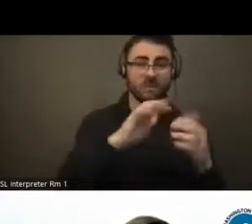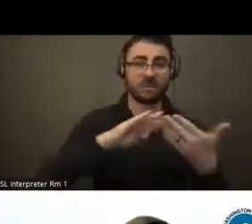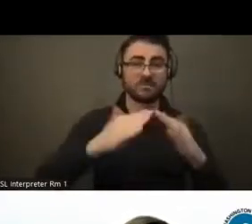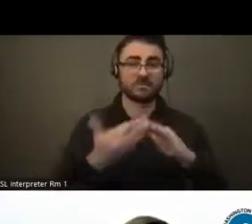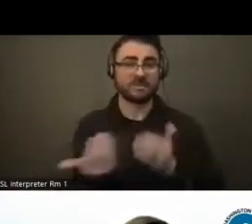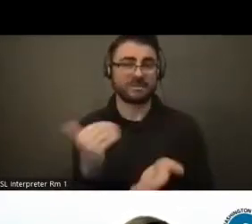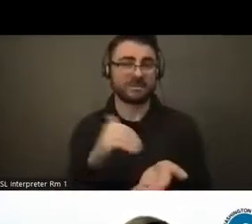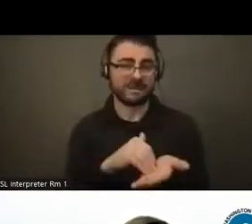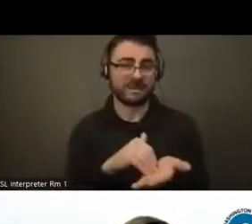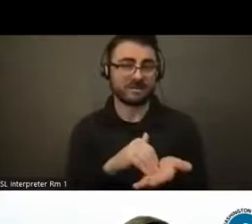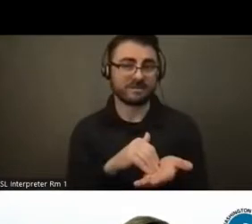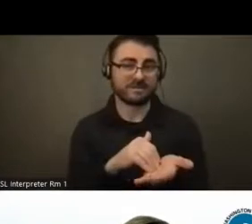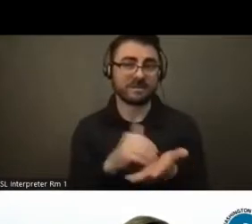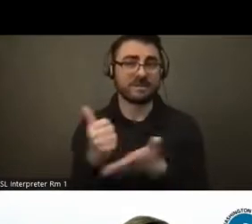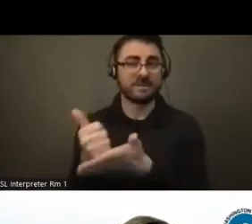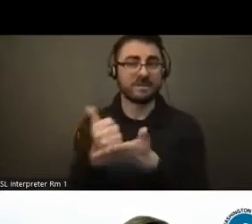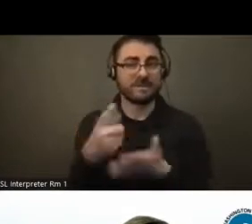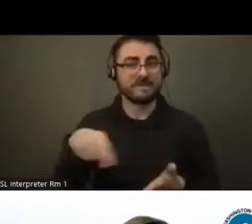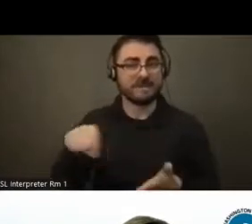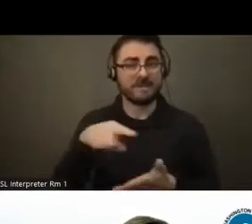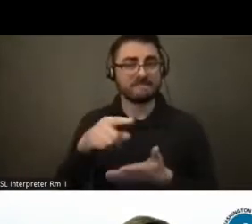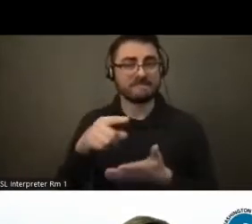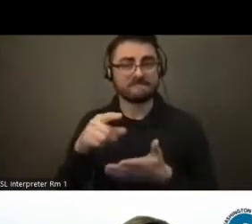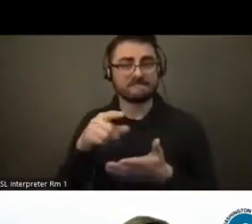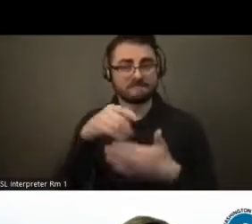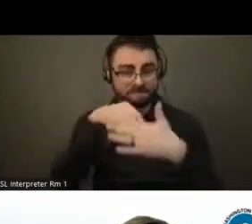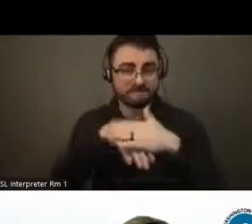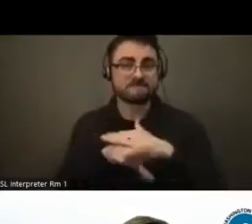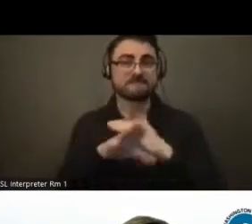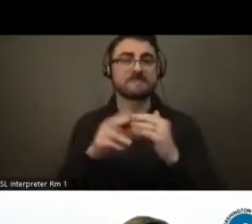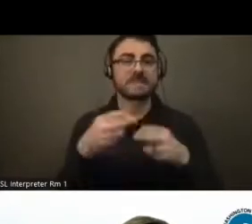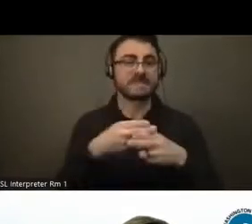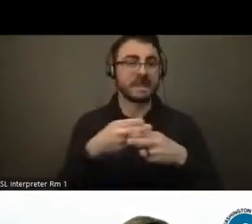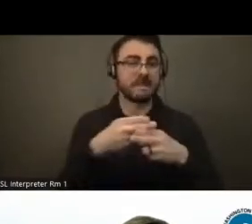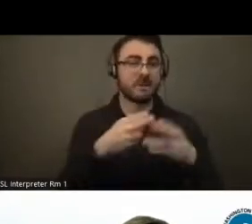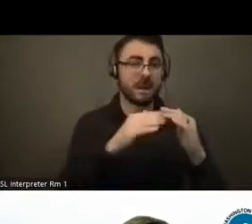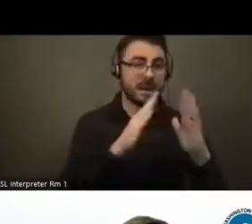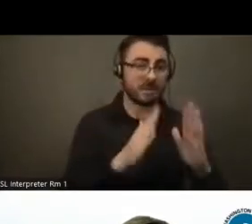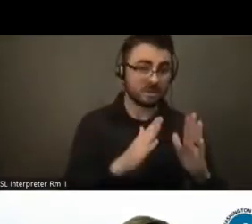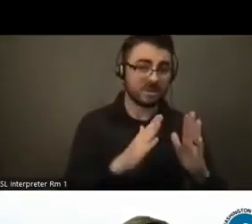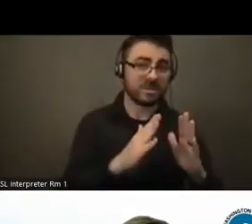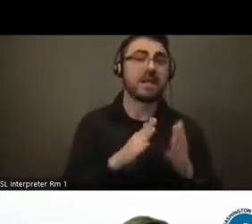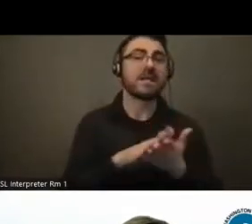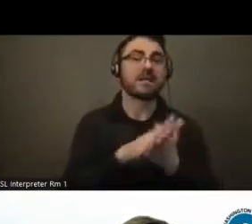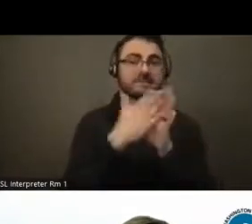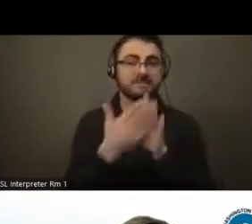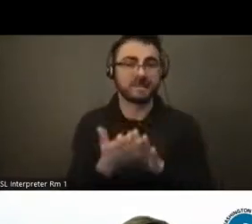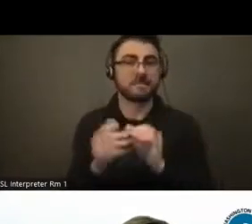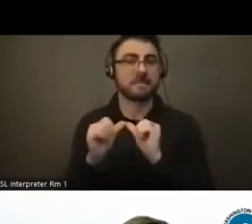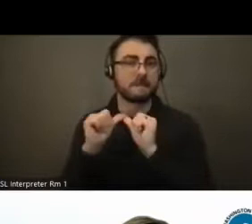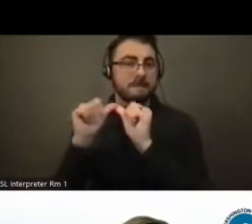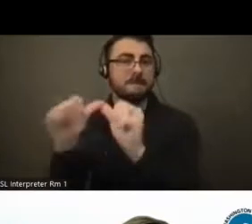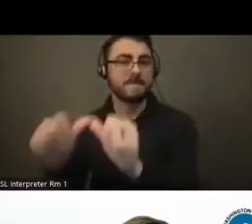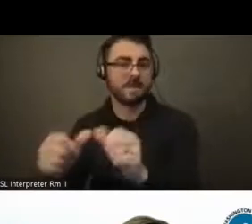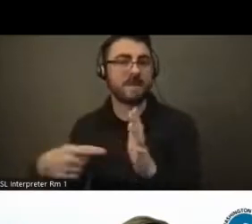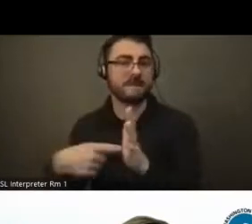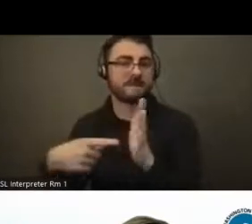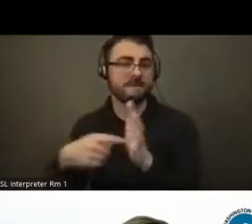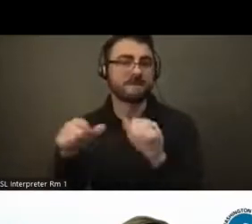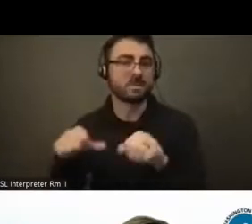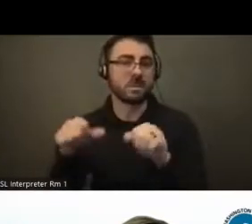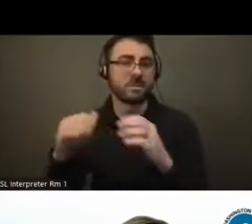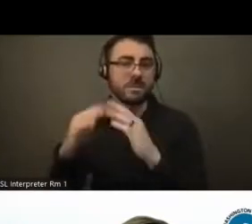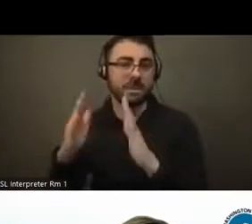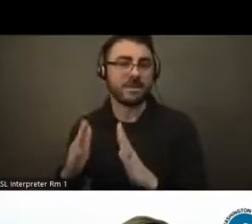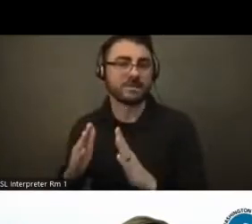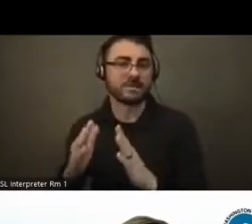get them into temporary housing and then into permanent affordable housing with the support they